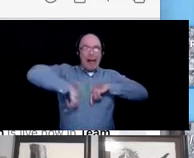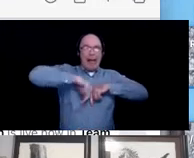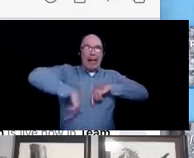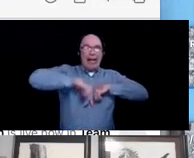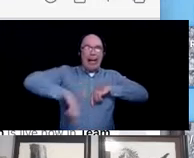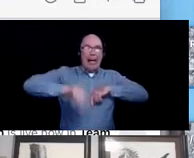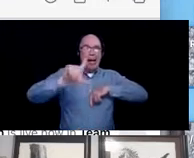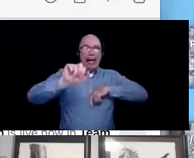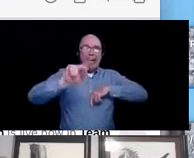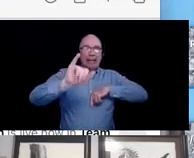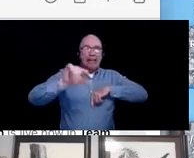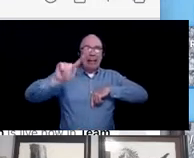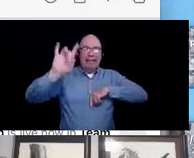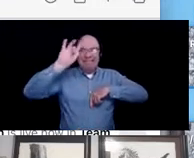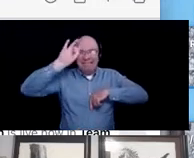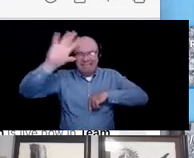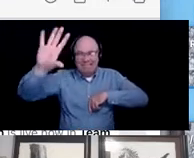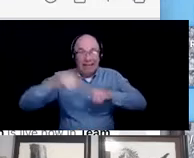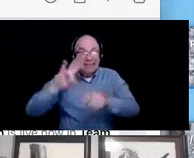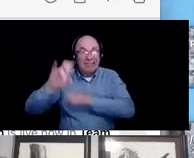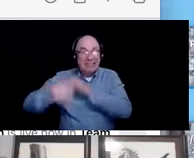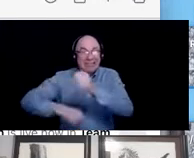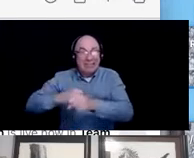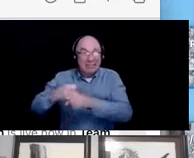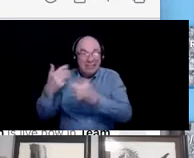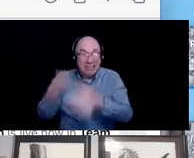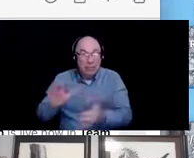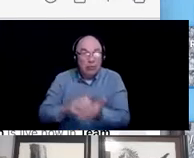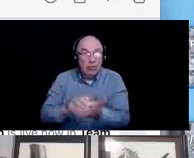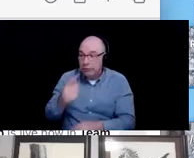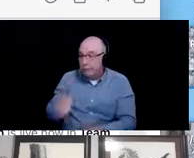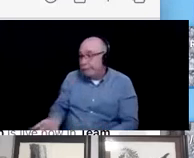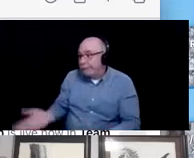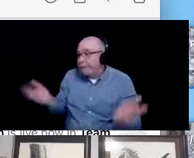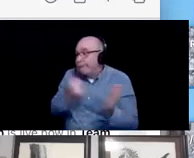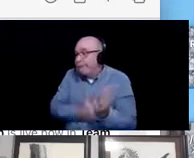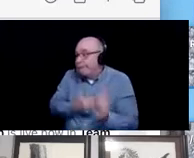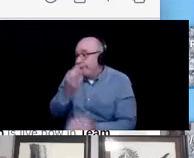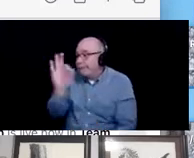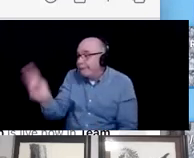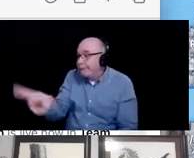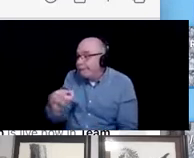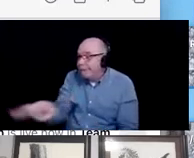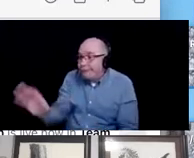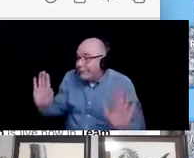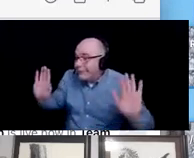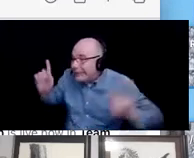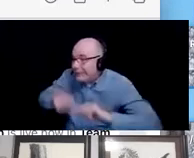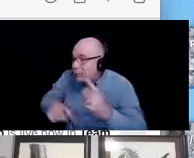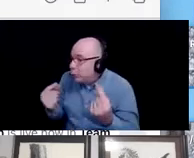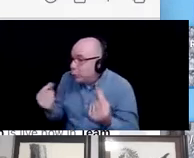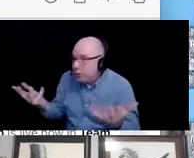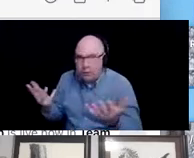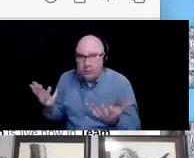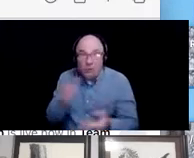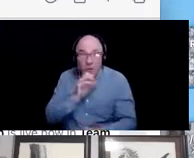And at the end of 7 years, his doctors said there's nothing more they could do for him. Now, he's in his 20s. As far as medical science